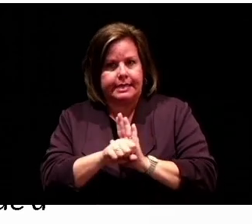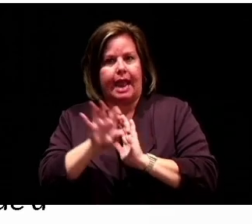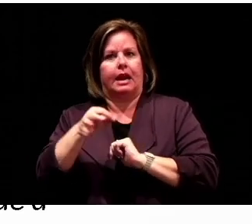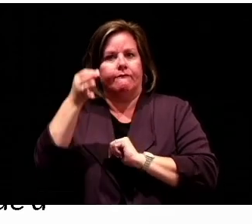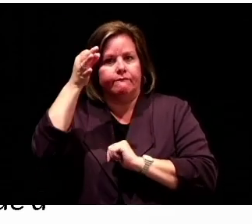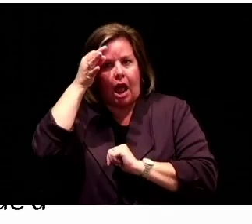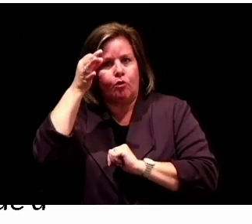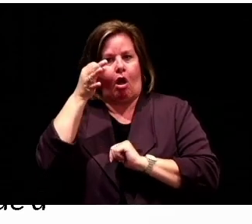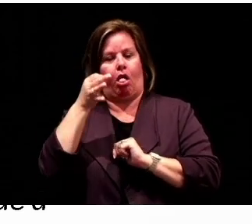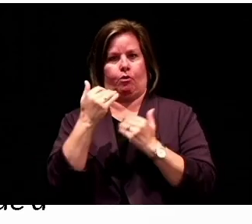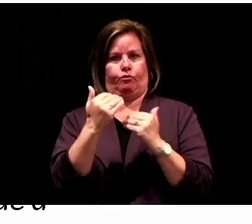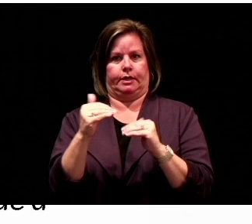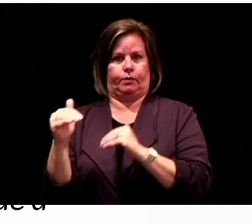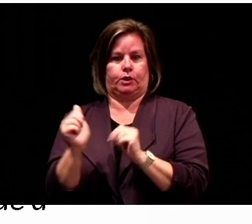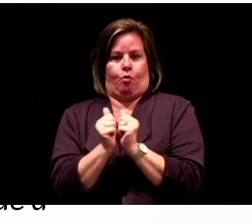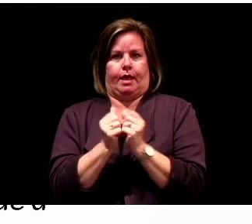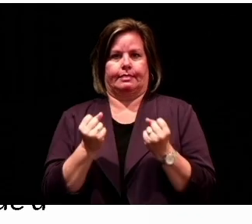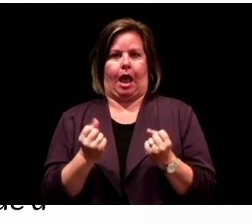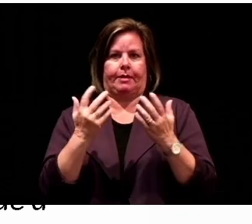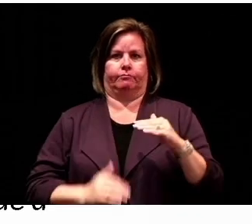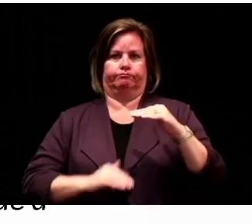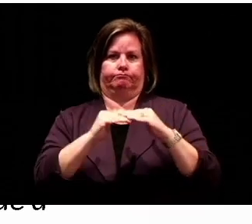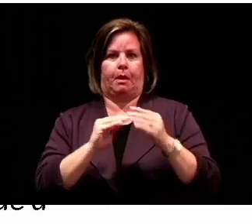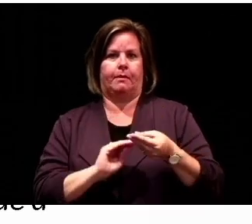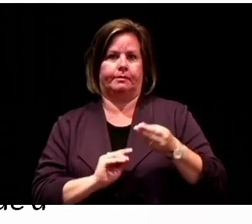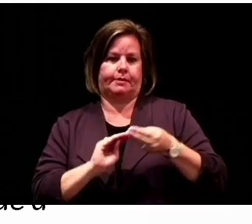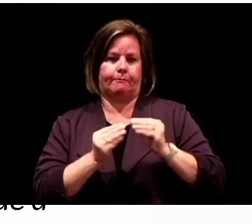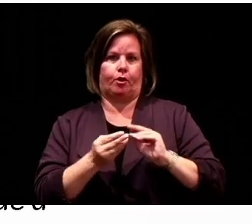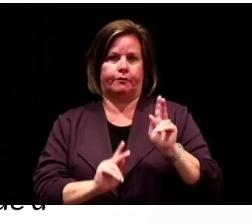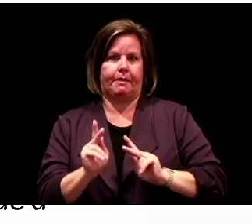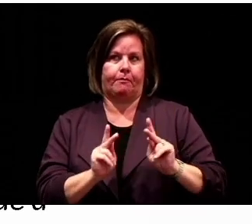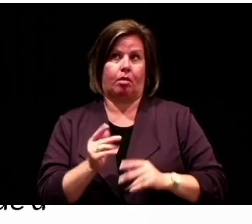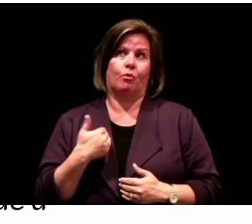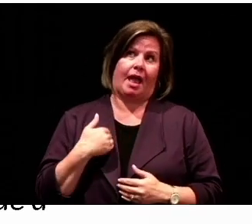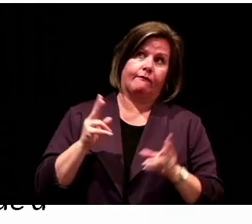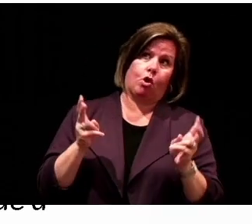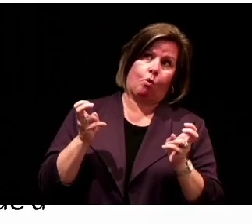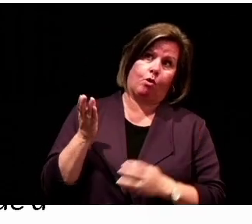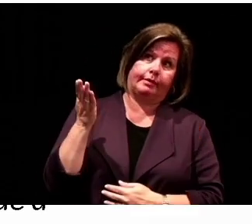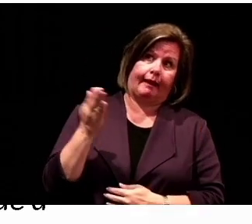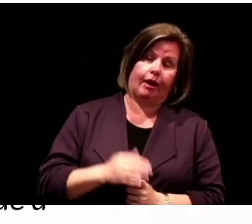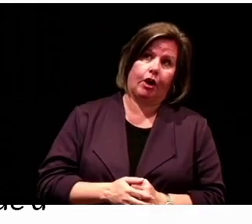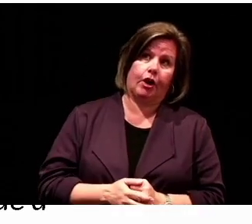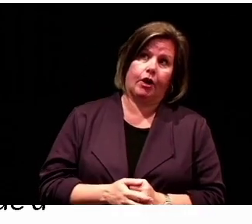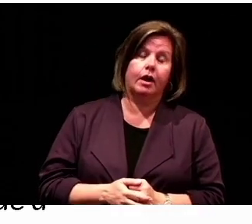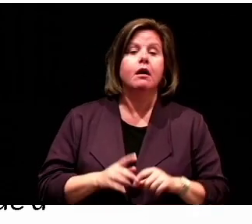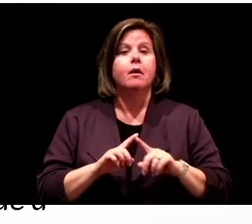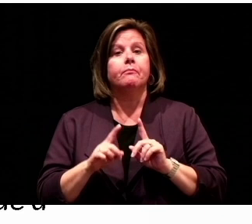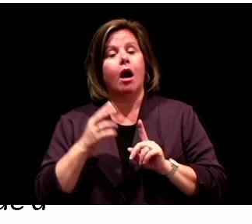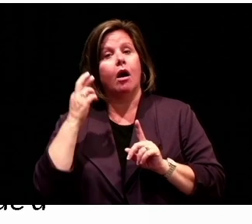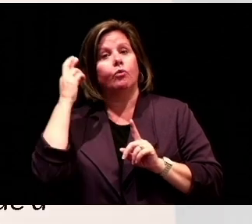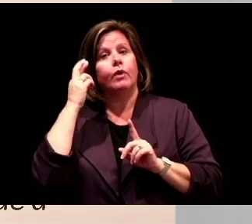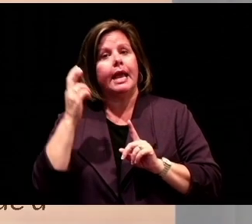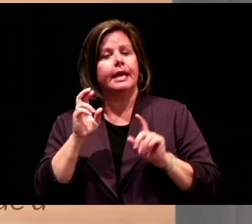be in a 2-bedroom and no more than 4 people in a 3-bedroom plus. Regardless of the size of the unit, regardless of